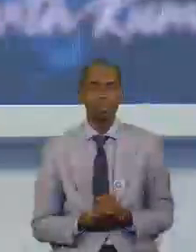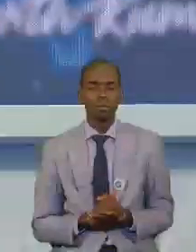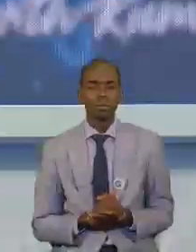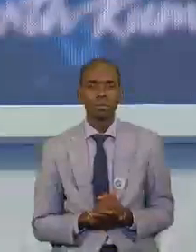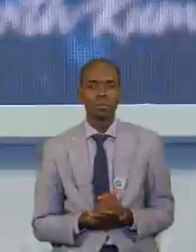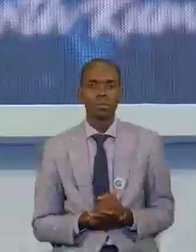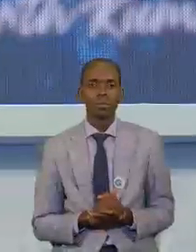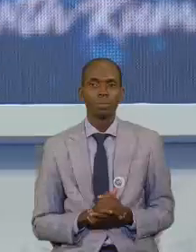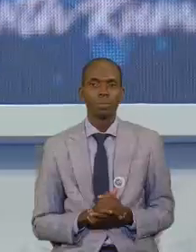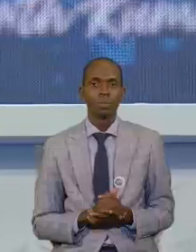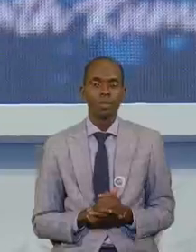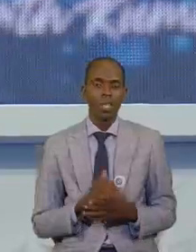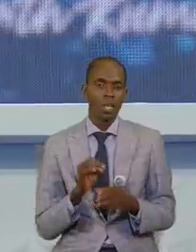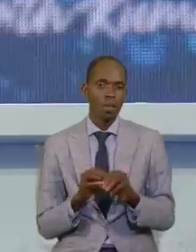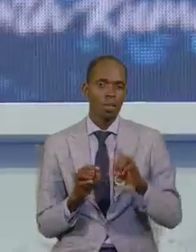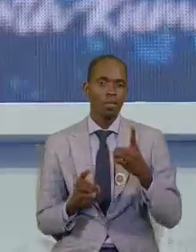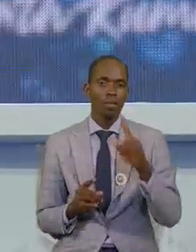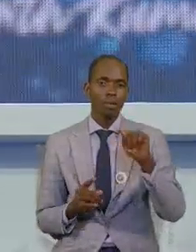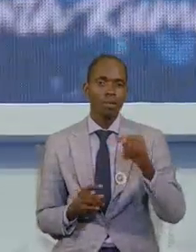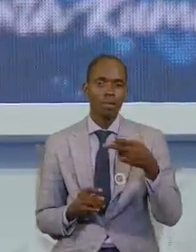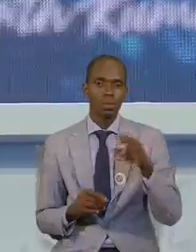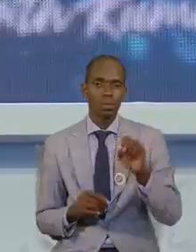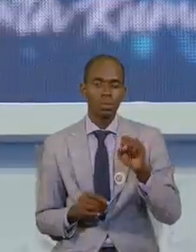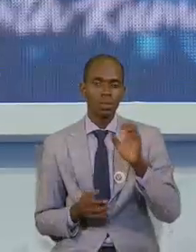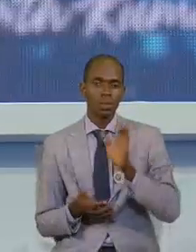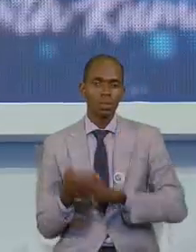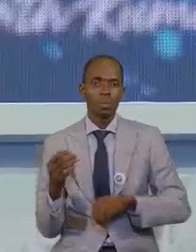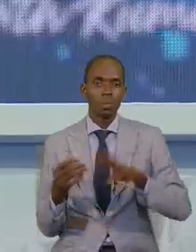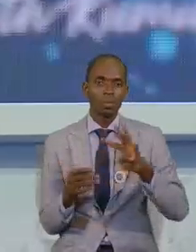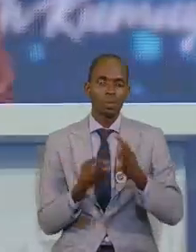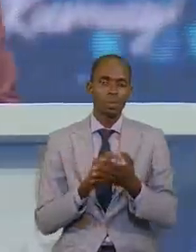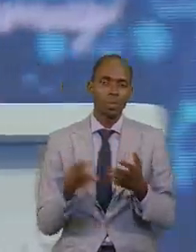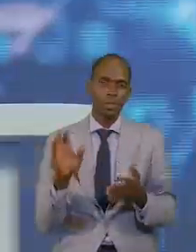In 1 Thessalonians chapter 4, reading from verse 15.